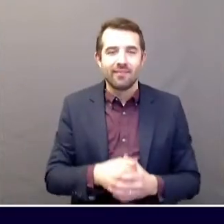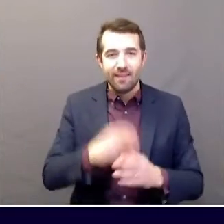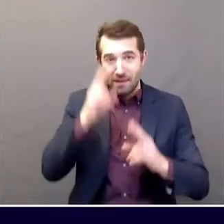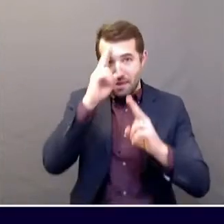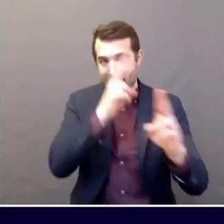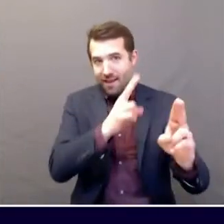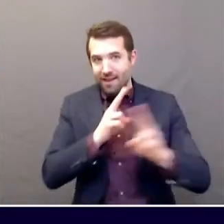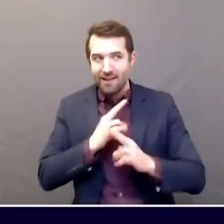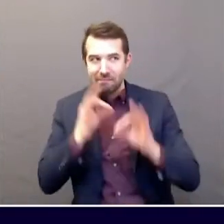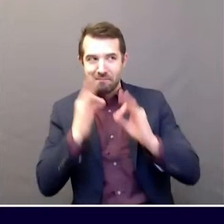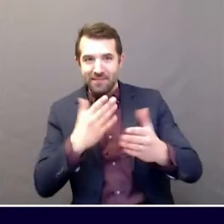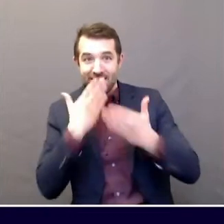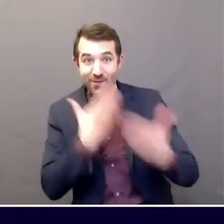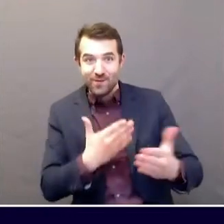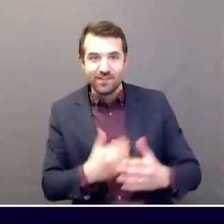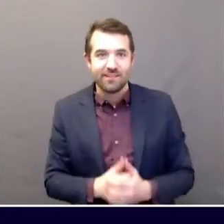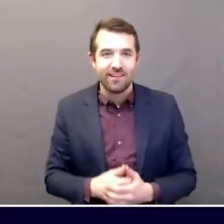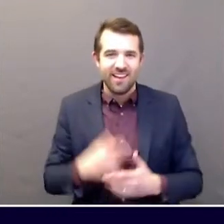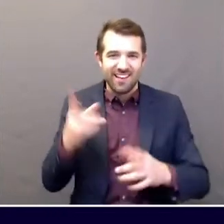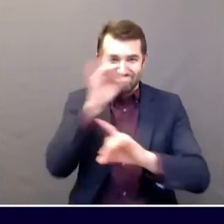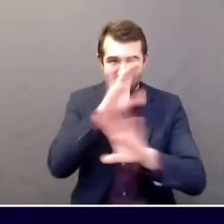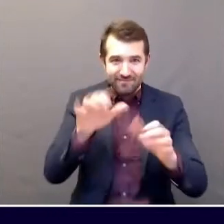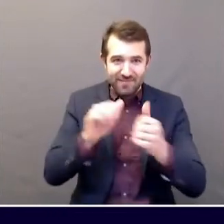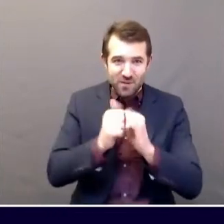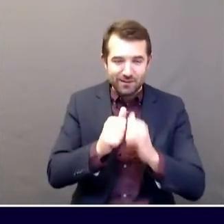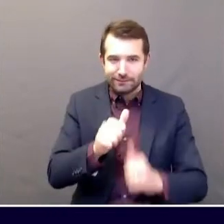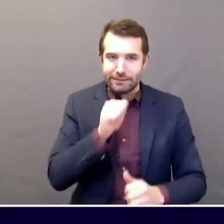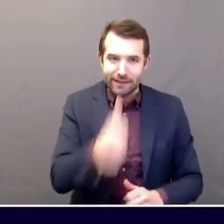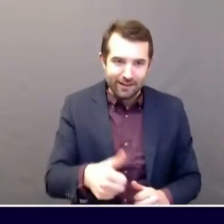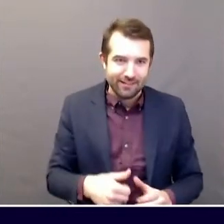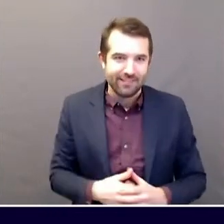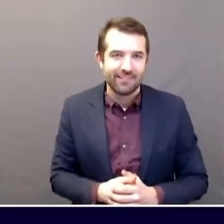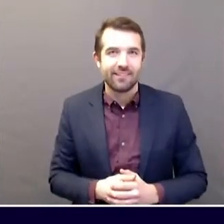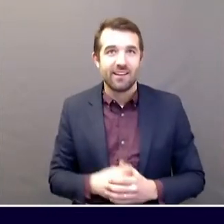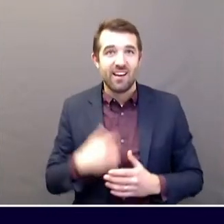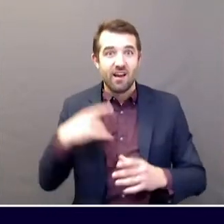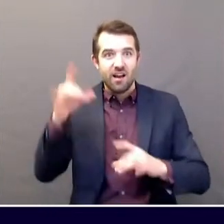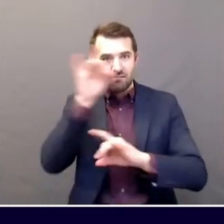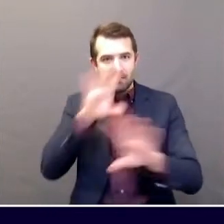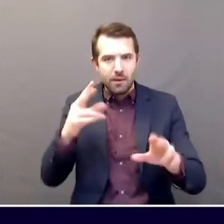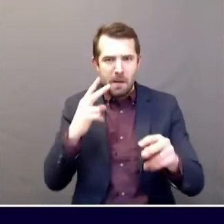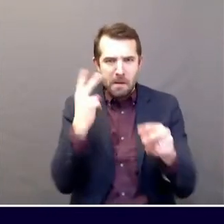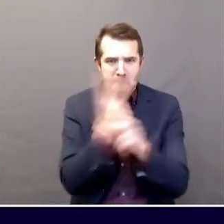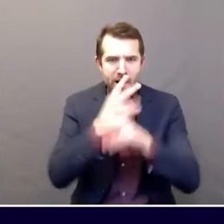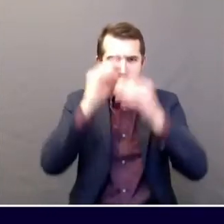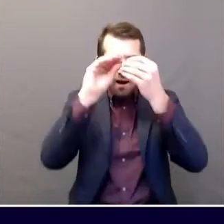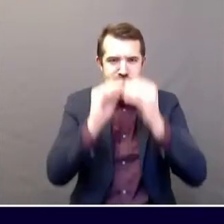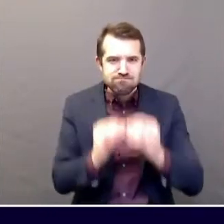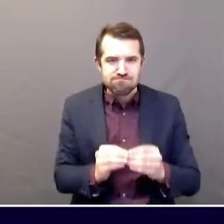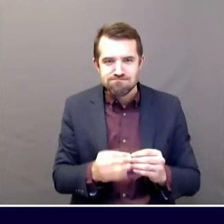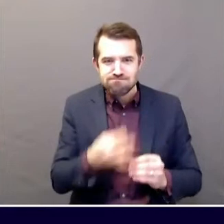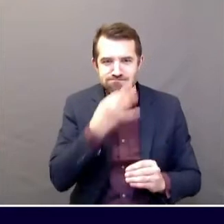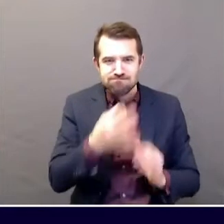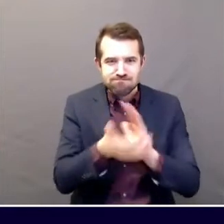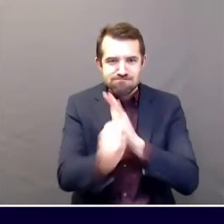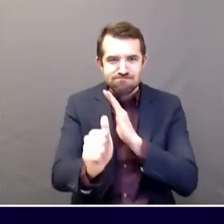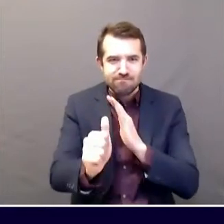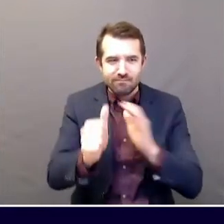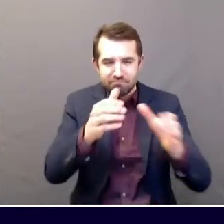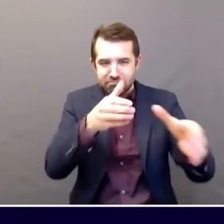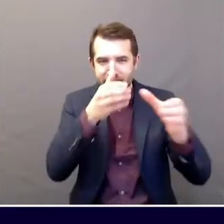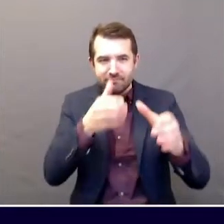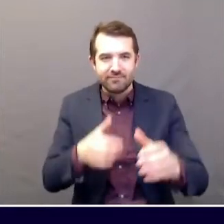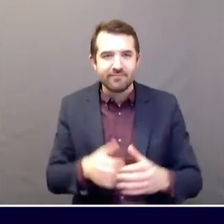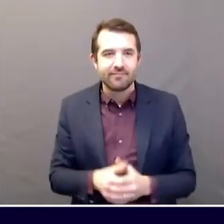star athlete. I was, according to some people, a star mathlete, however. So with that, Commissioner Lambert, anything from